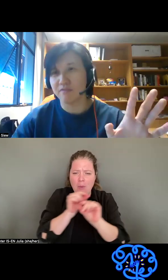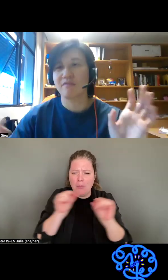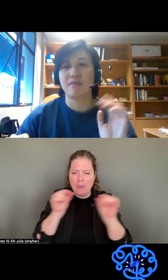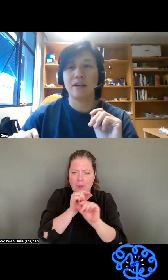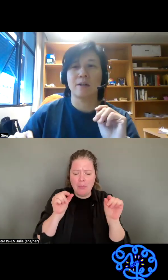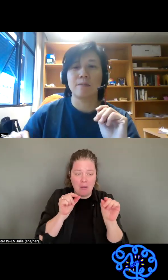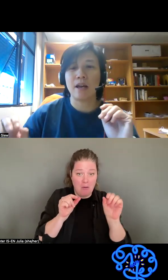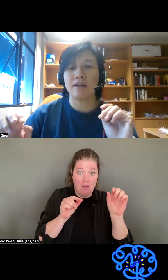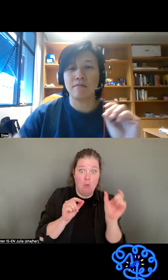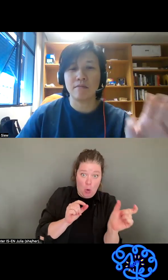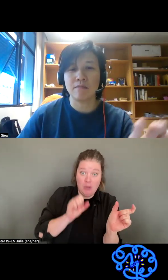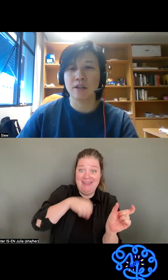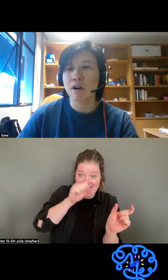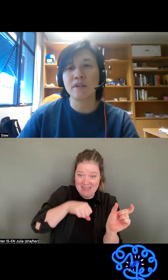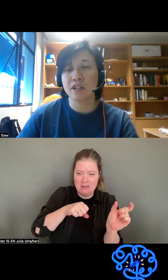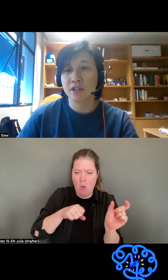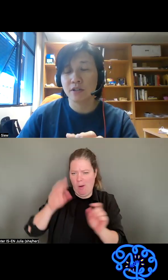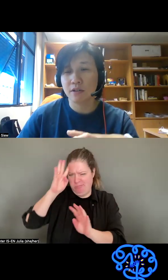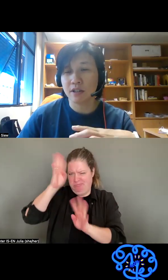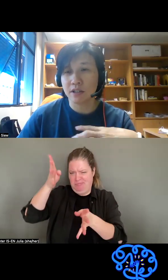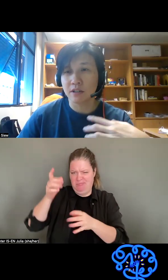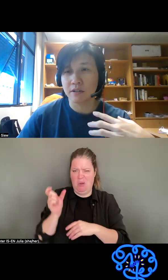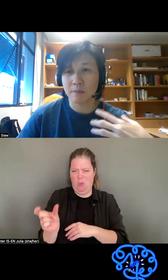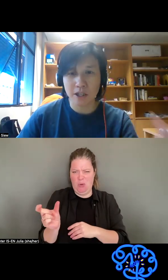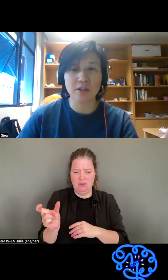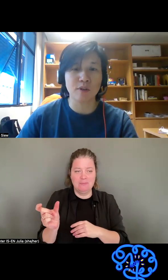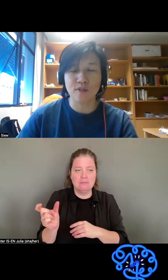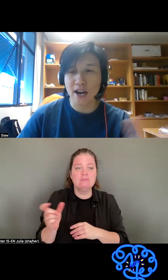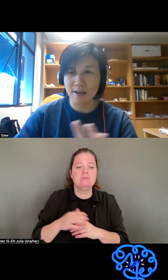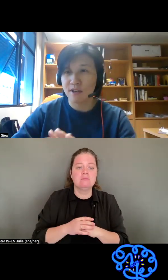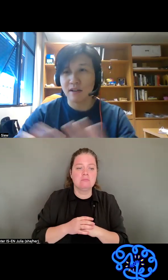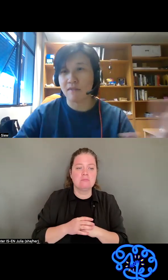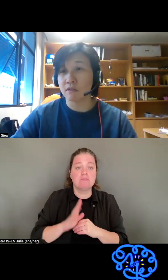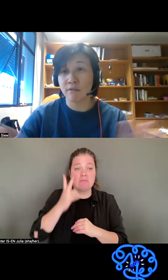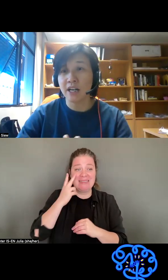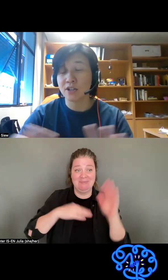a word. And the graph here just is a depiction of the fact